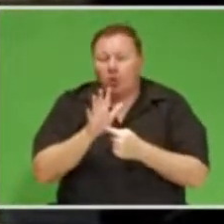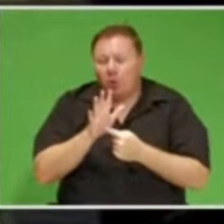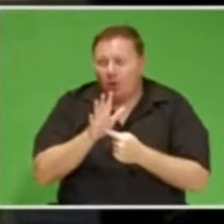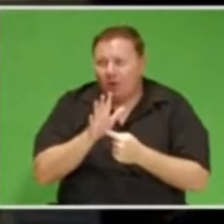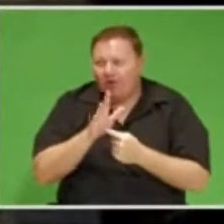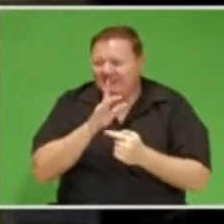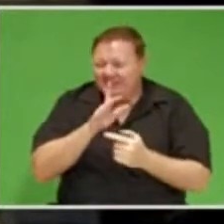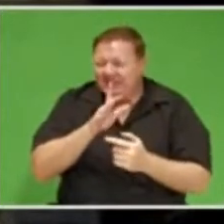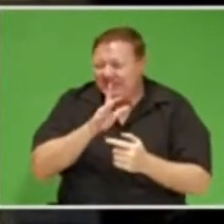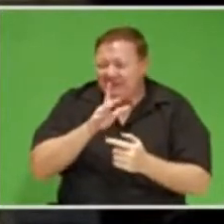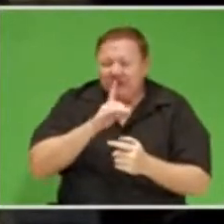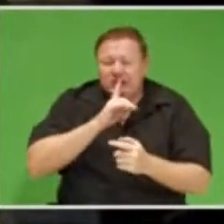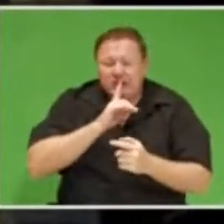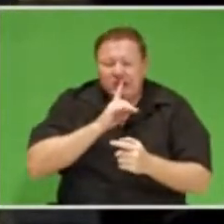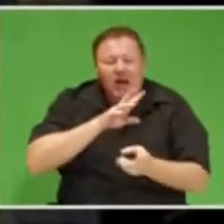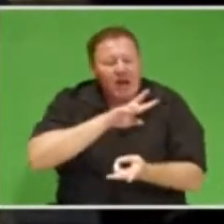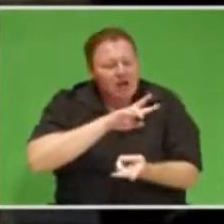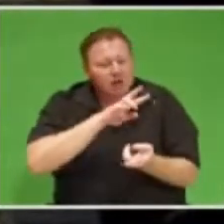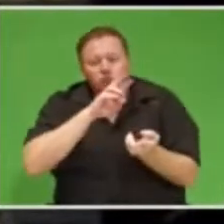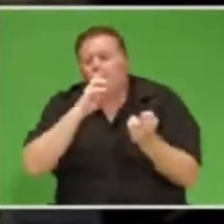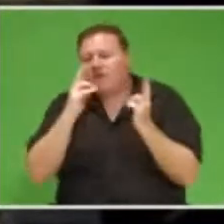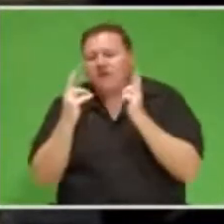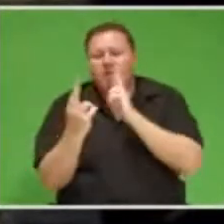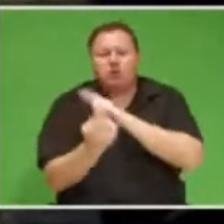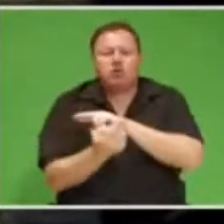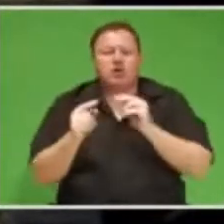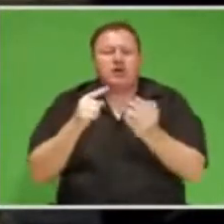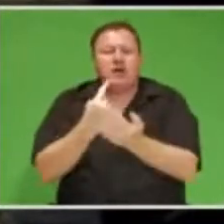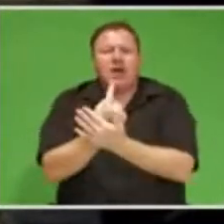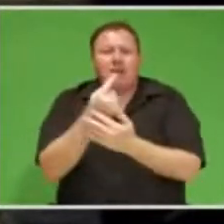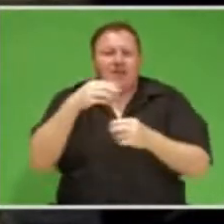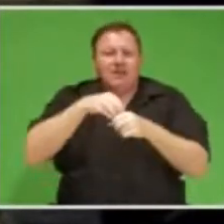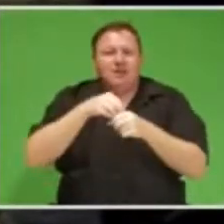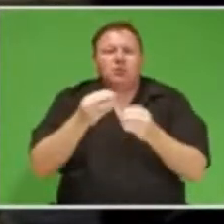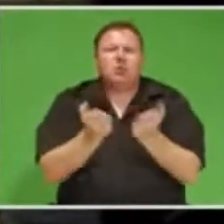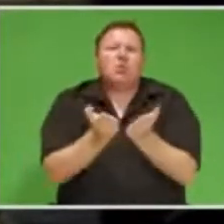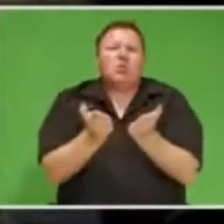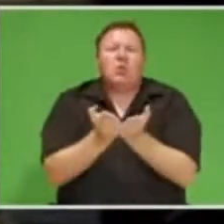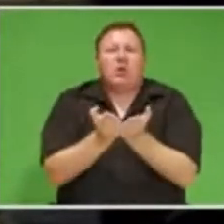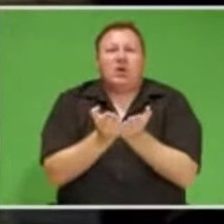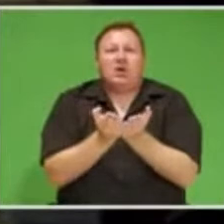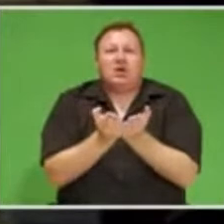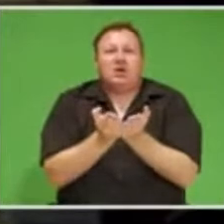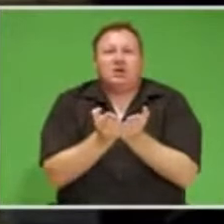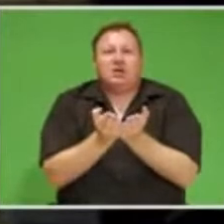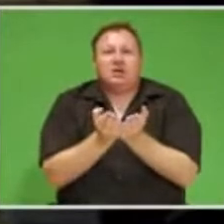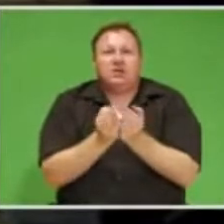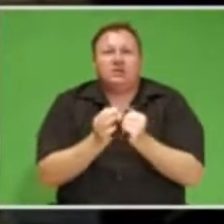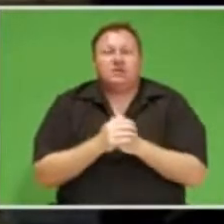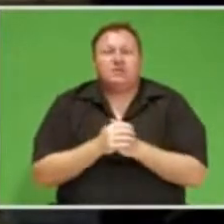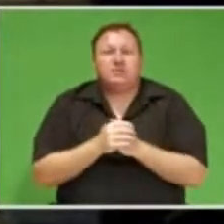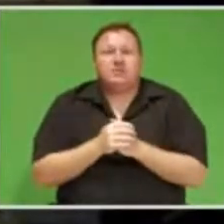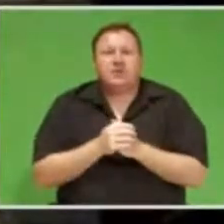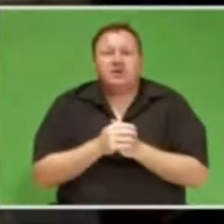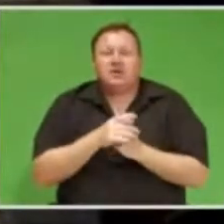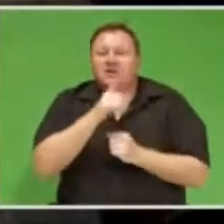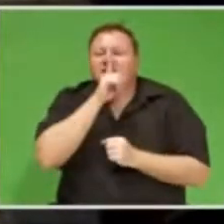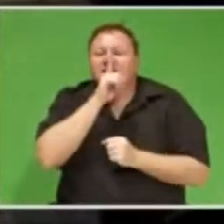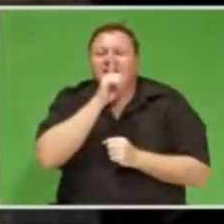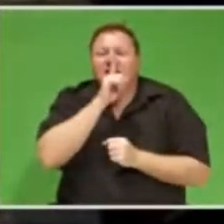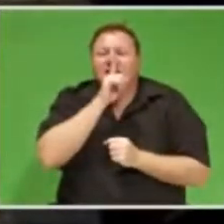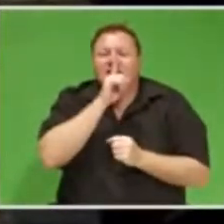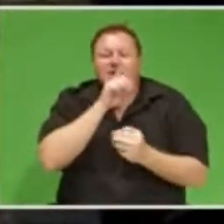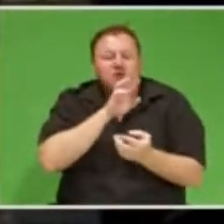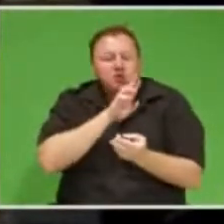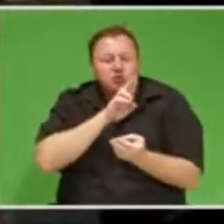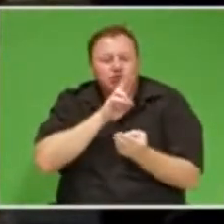revolution, revolution that is taking place in our schools. It's a silent revolution